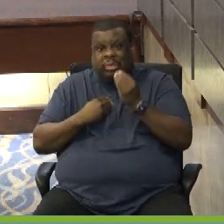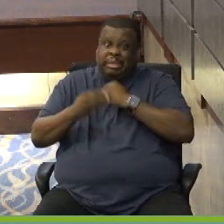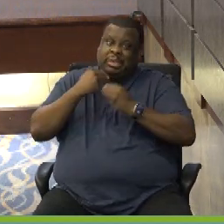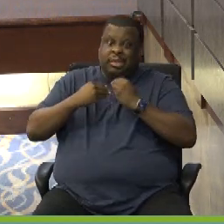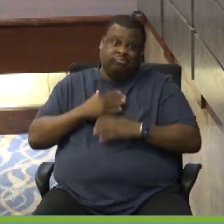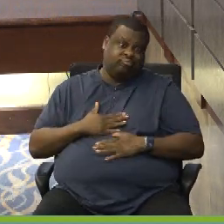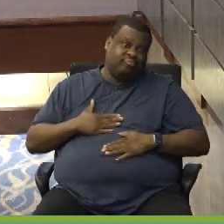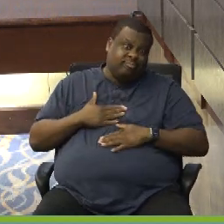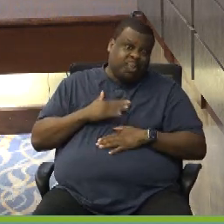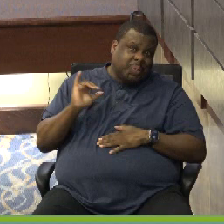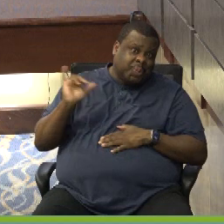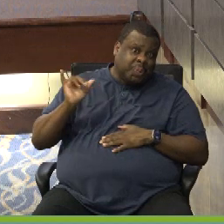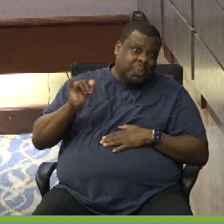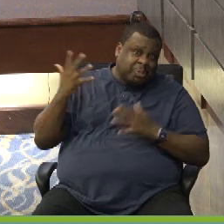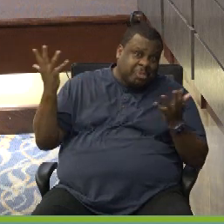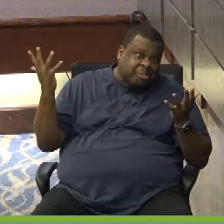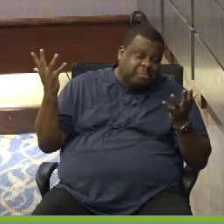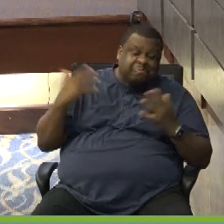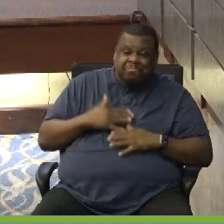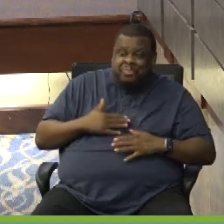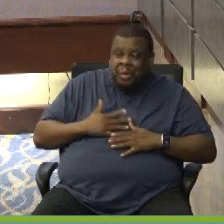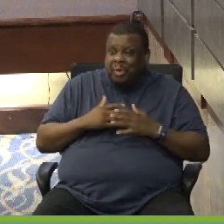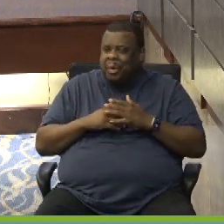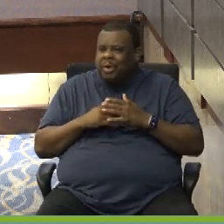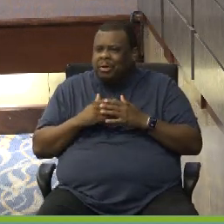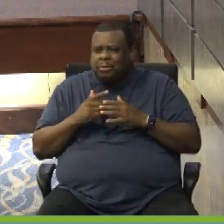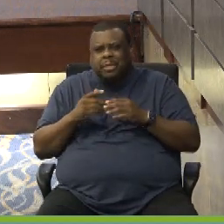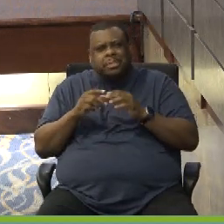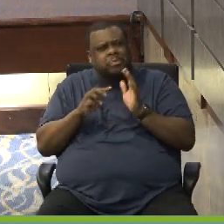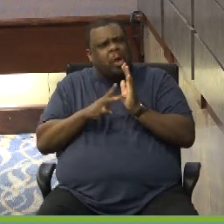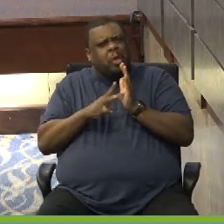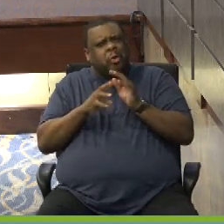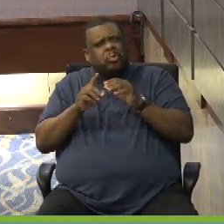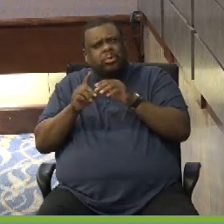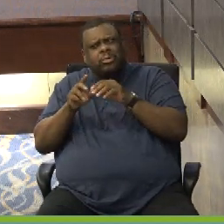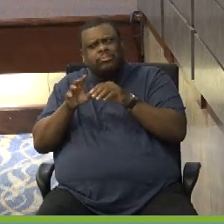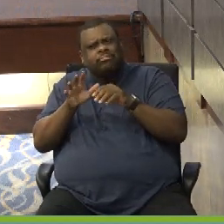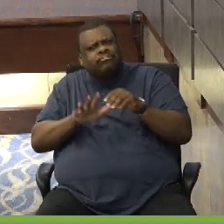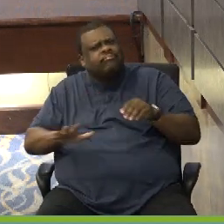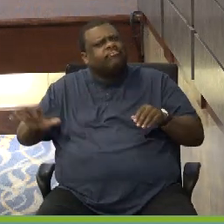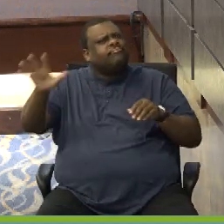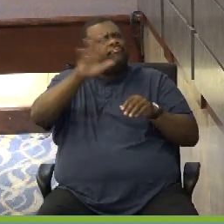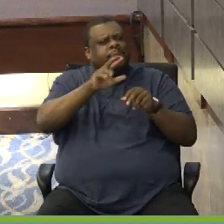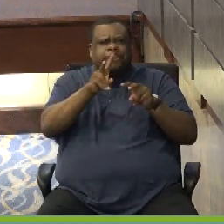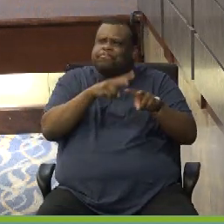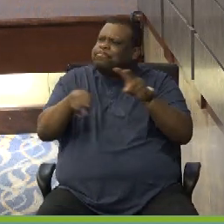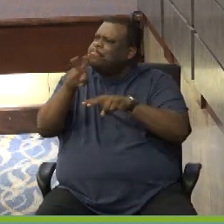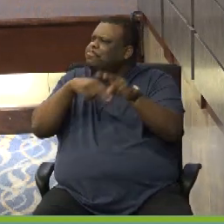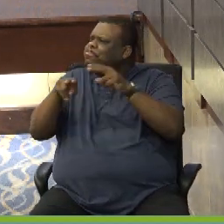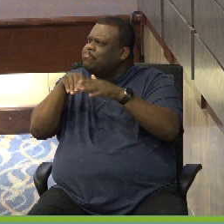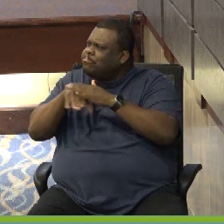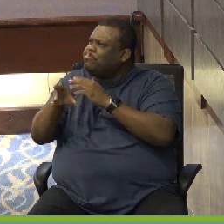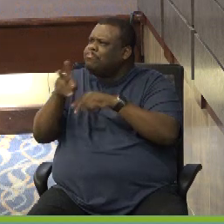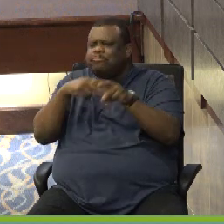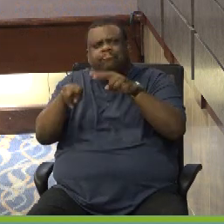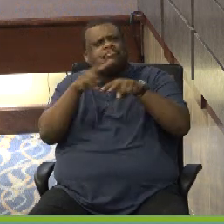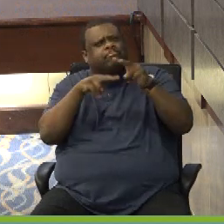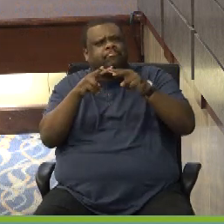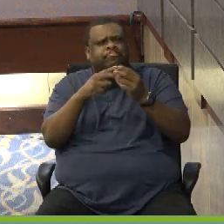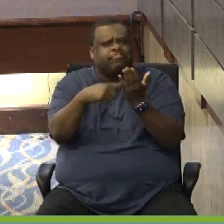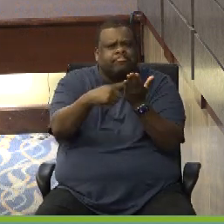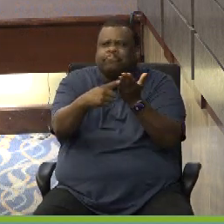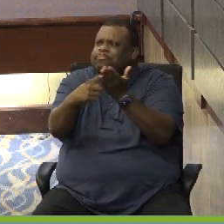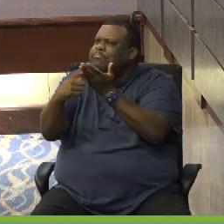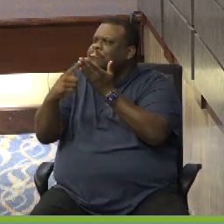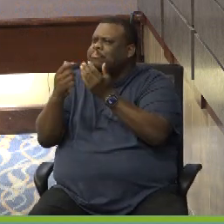true appreciation of the city and its people. So yeah, just wanted to start off by saying thanks for the opportunity and for